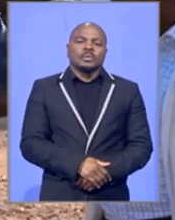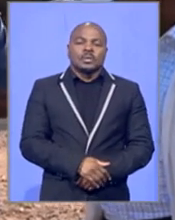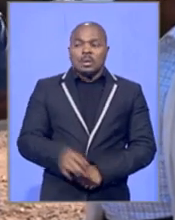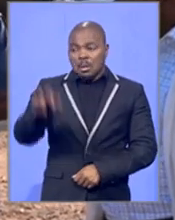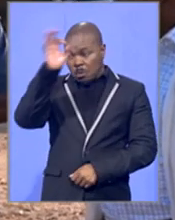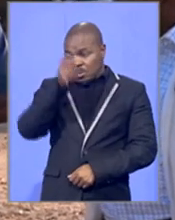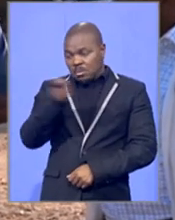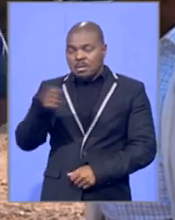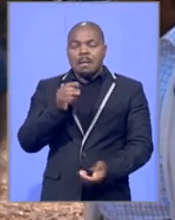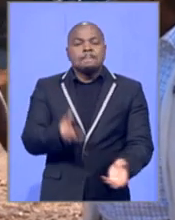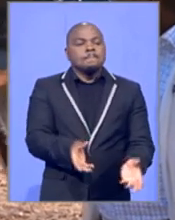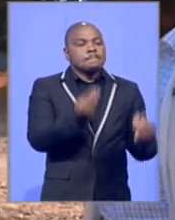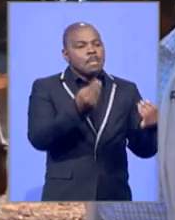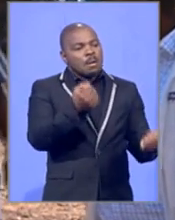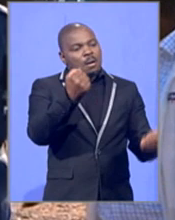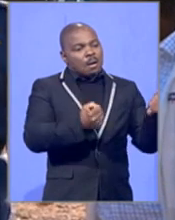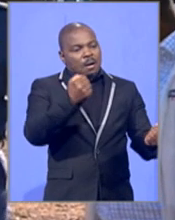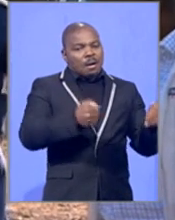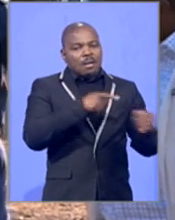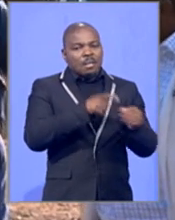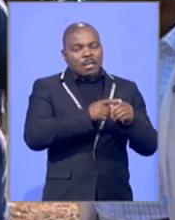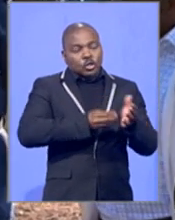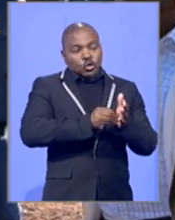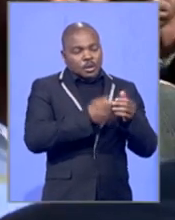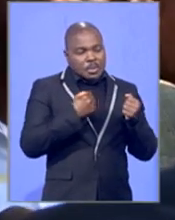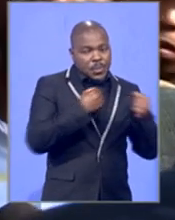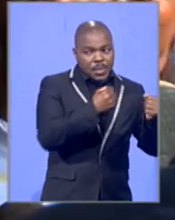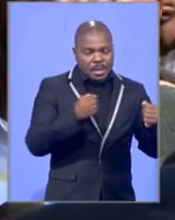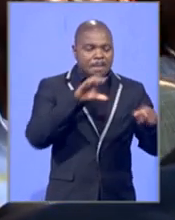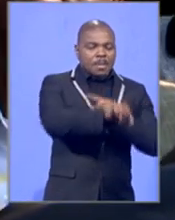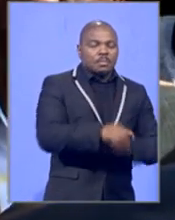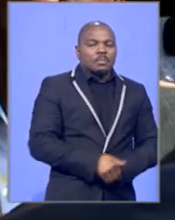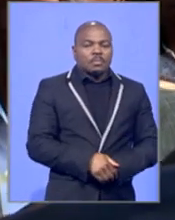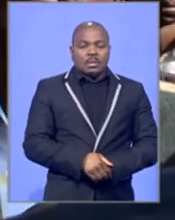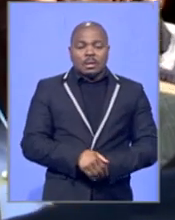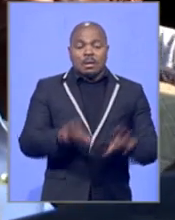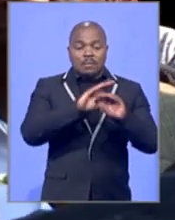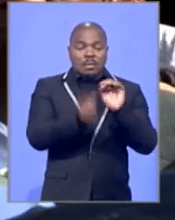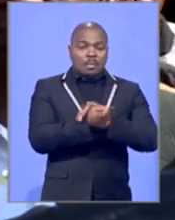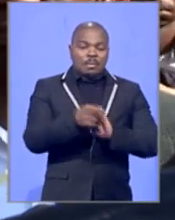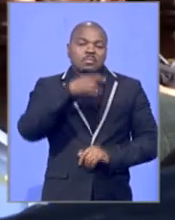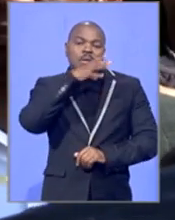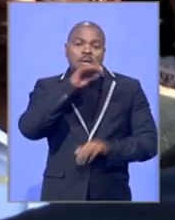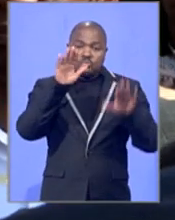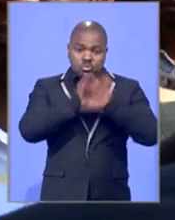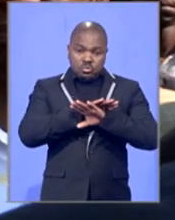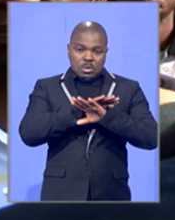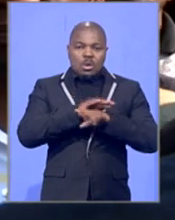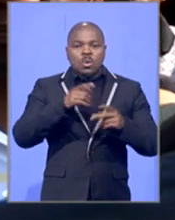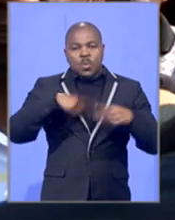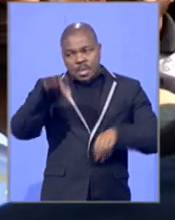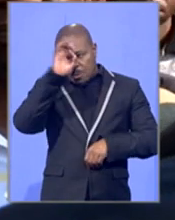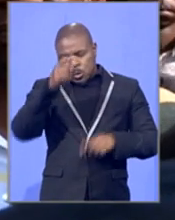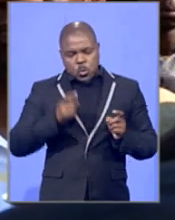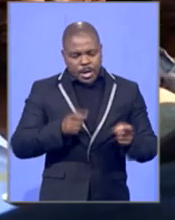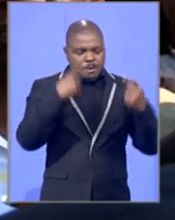maphodisa a kgweditse gape sefatanaga seo se bego se šomišwa ke ba gonanelwa happened on Saturday night and we responded as the